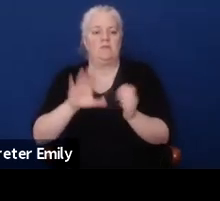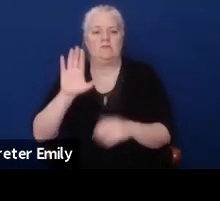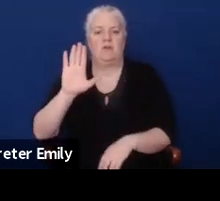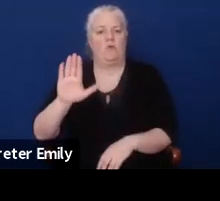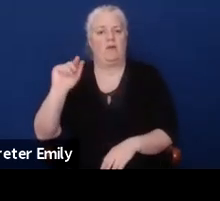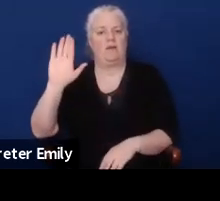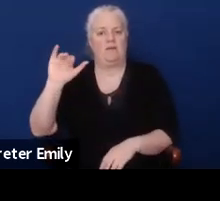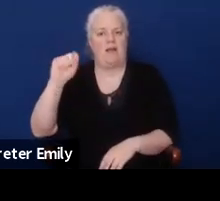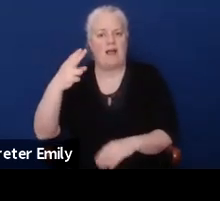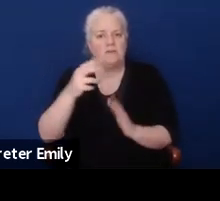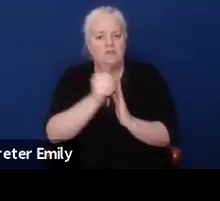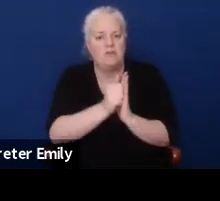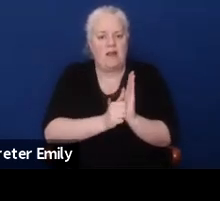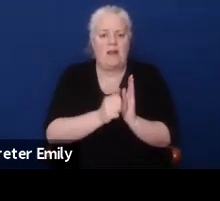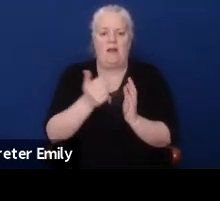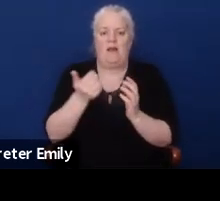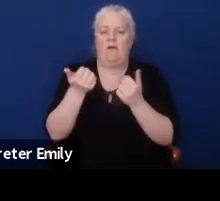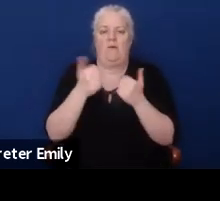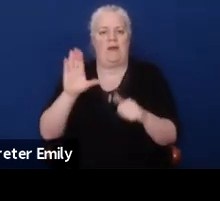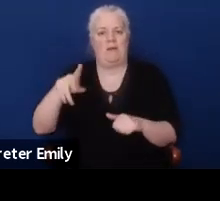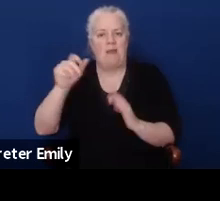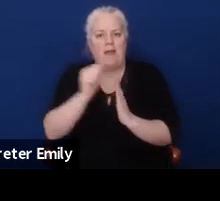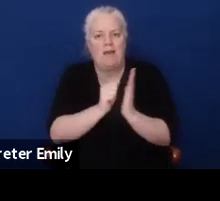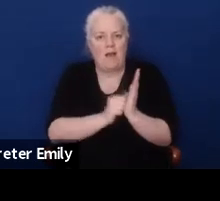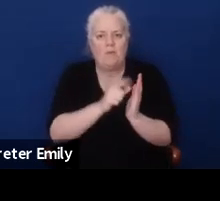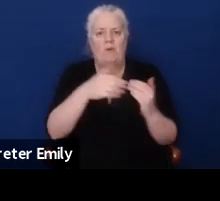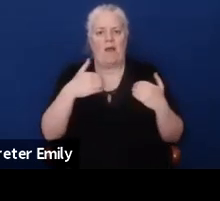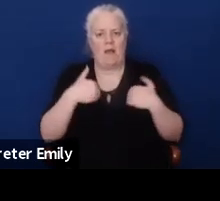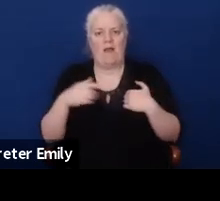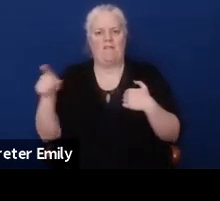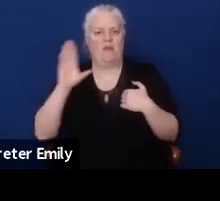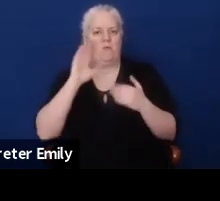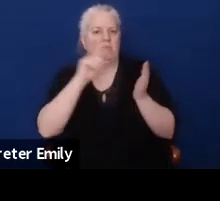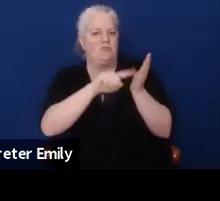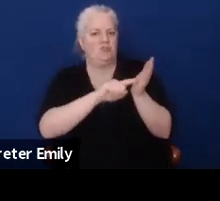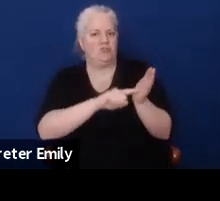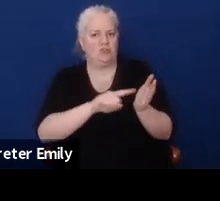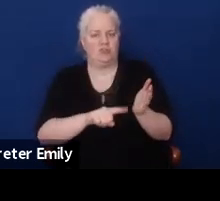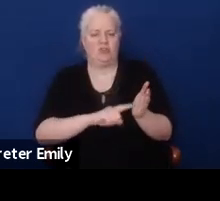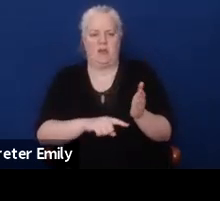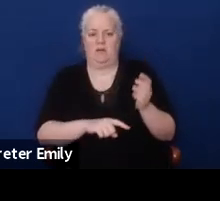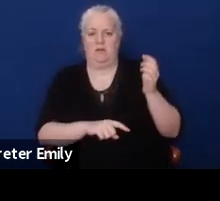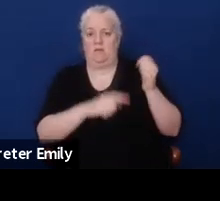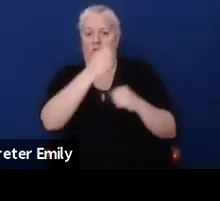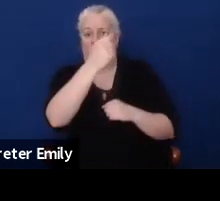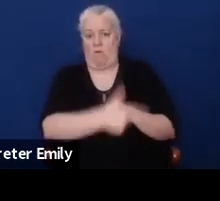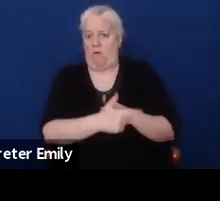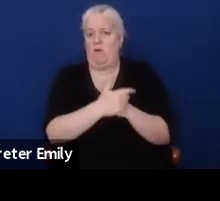your bank account, or saving. Everything comes into consideration when you are getting a